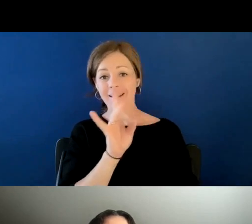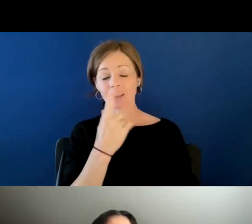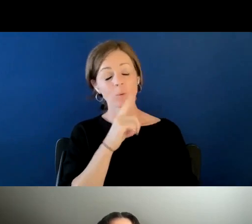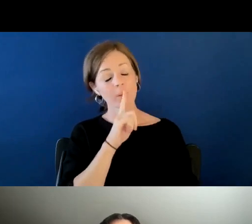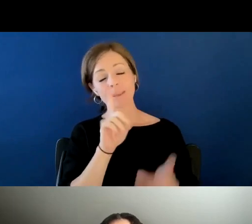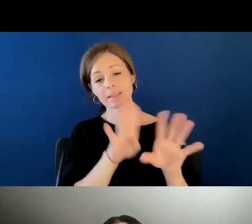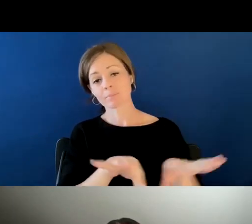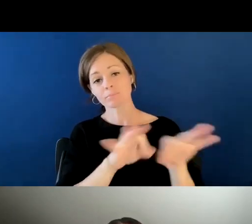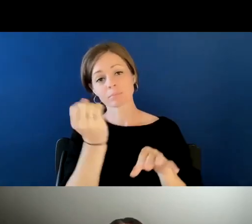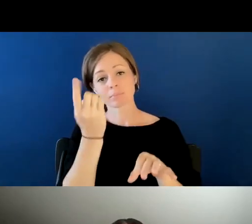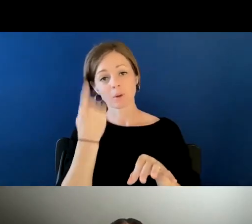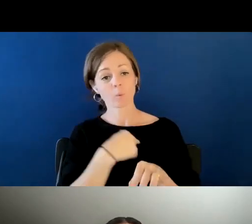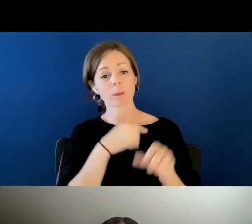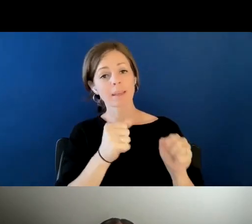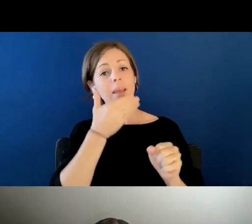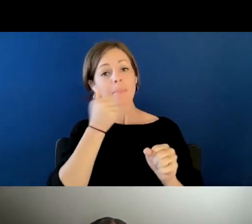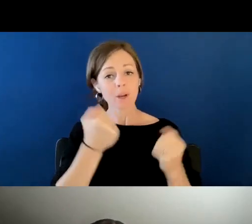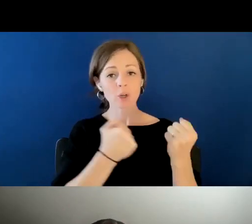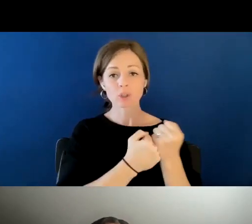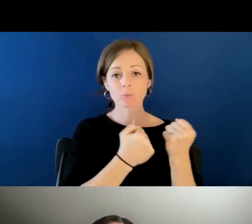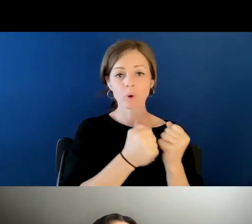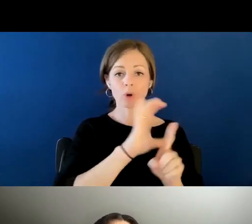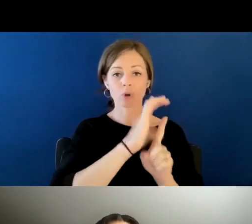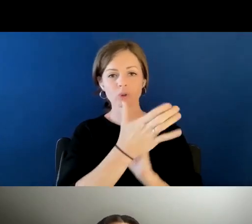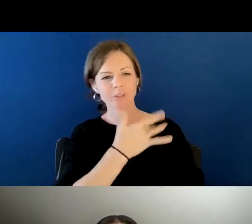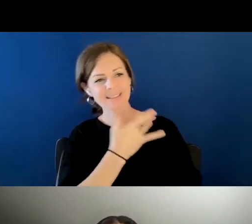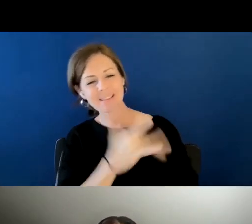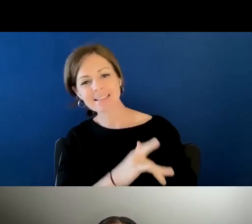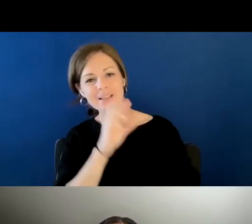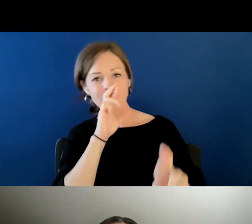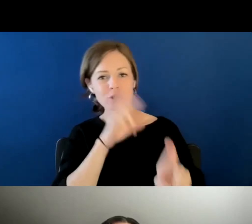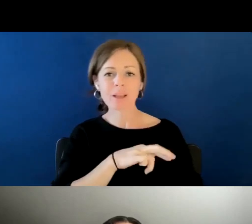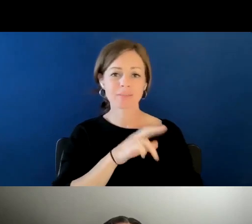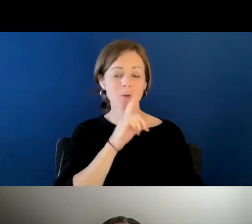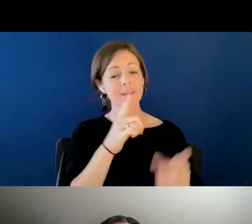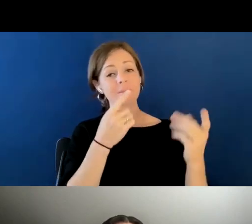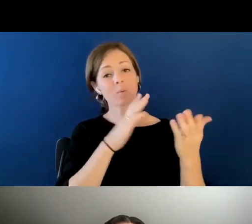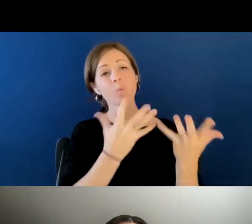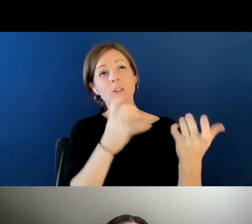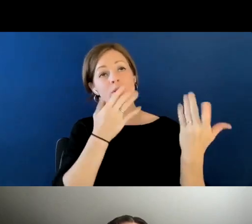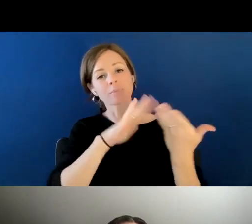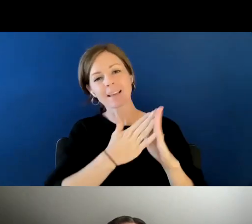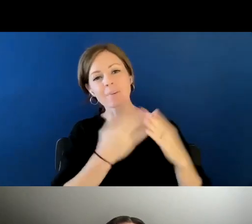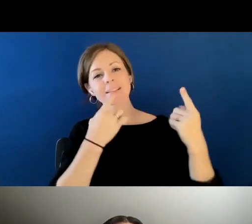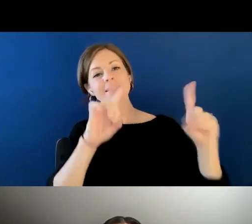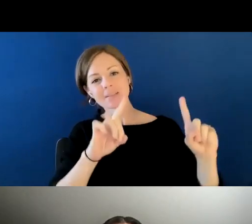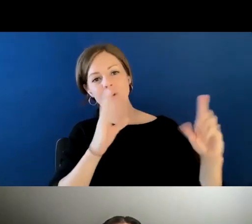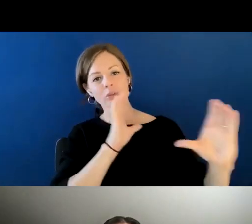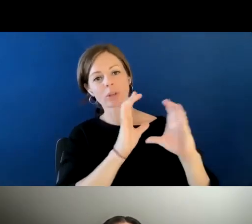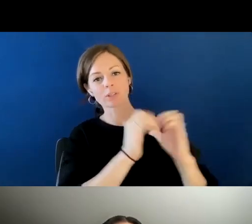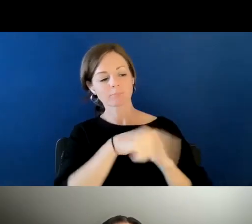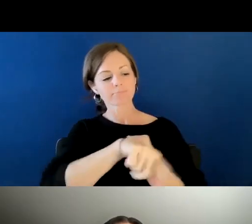better support culturally sensitive, responsive, effective, and ultimately successful 988 communications.